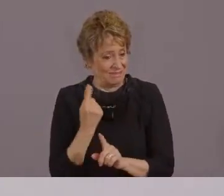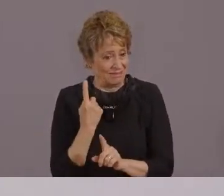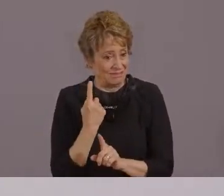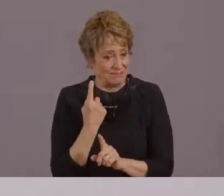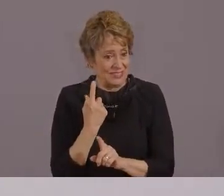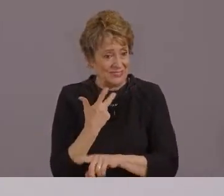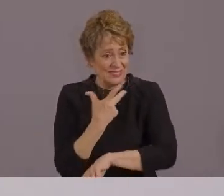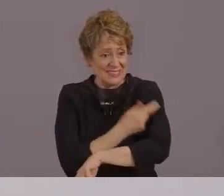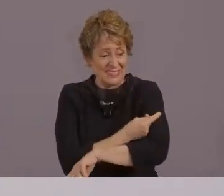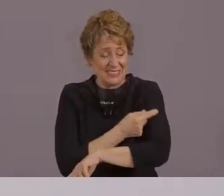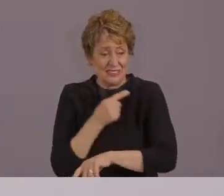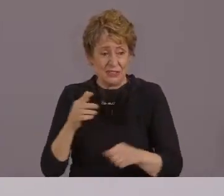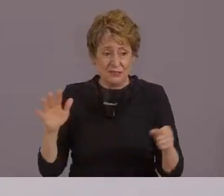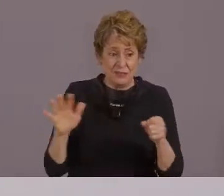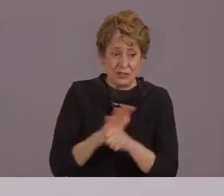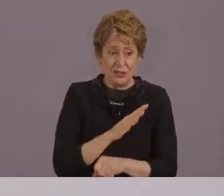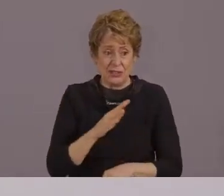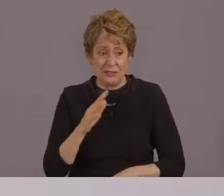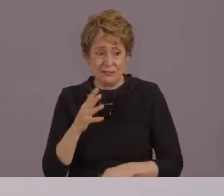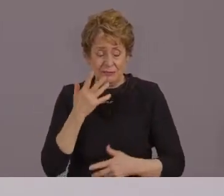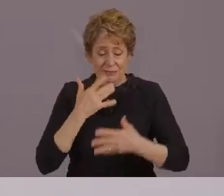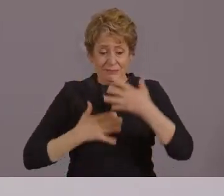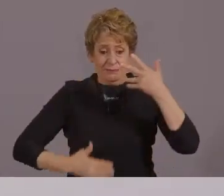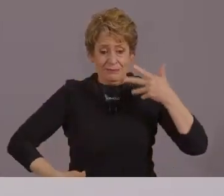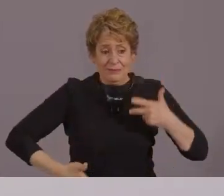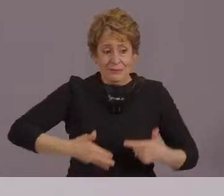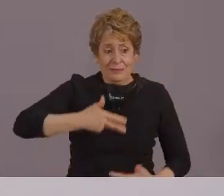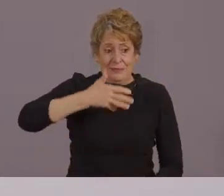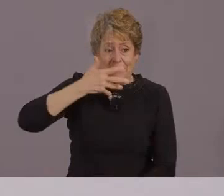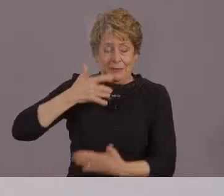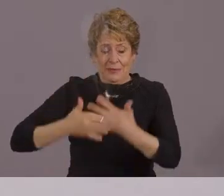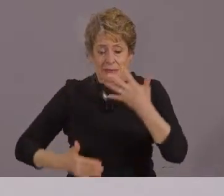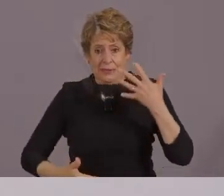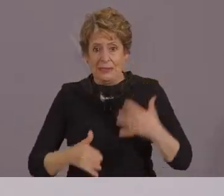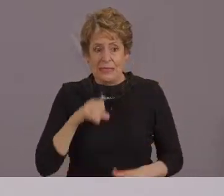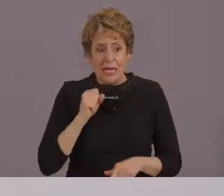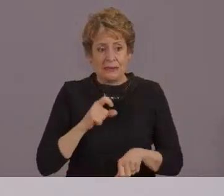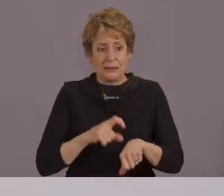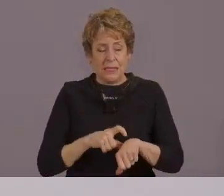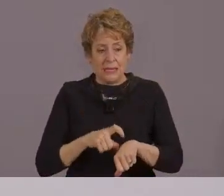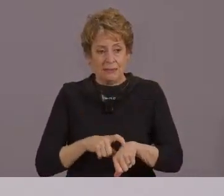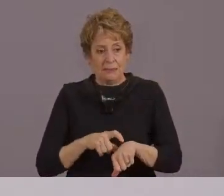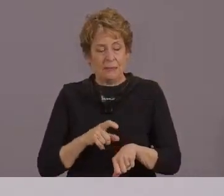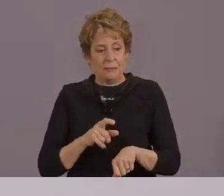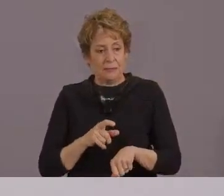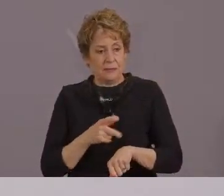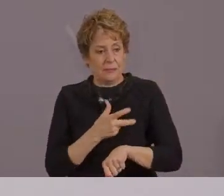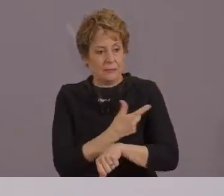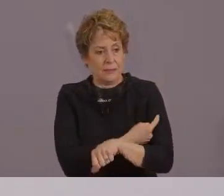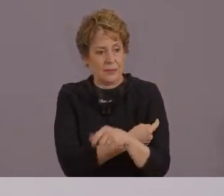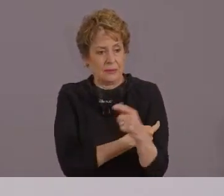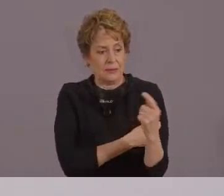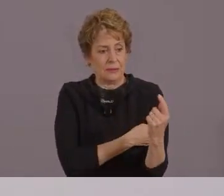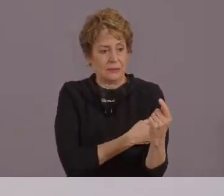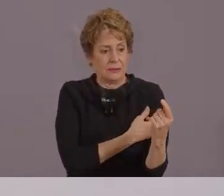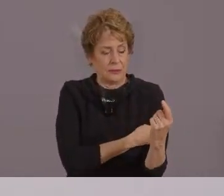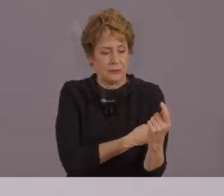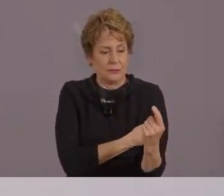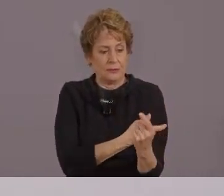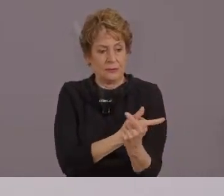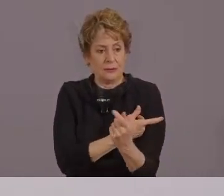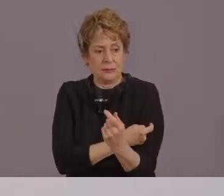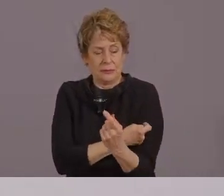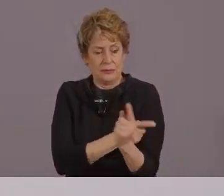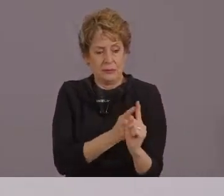week to 2 weeks after your second dose. And so we just want everyone to take those recommendations, but those that